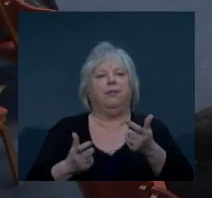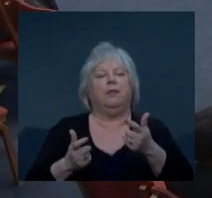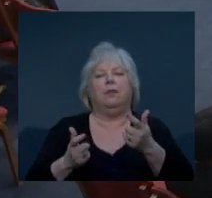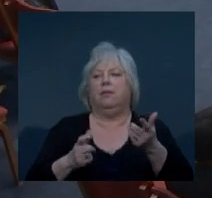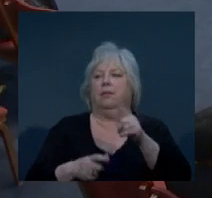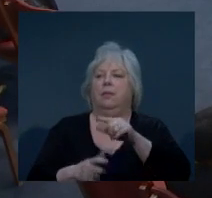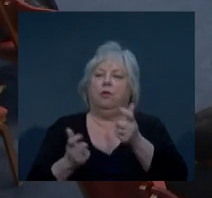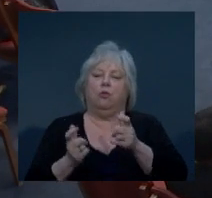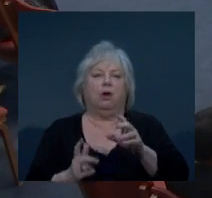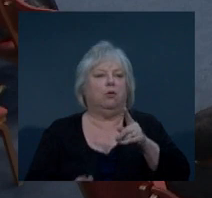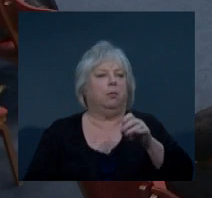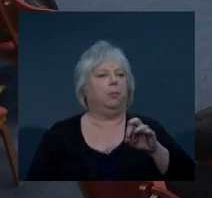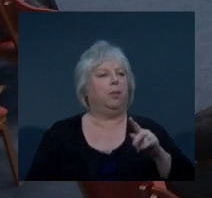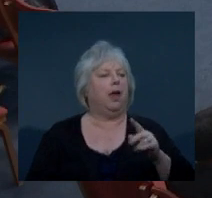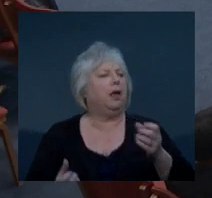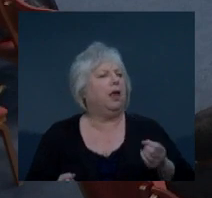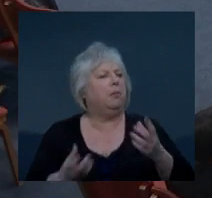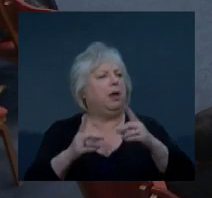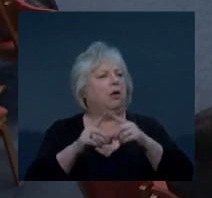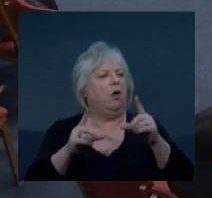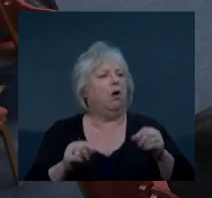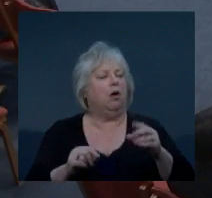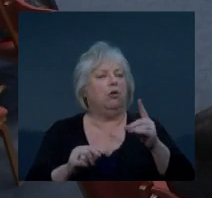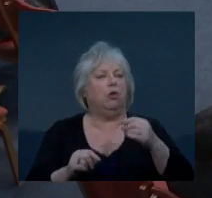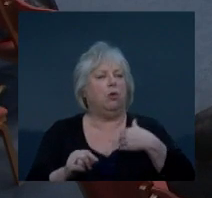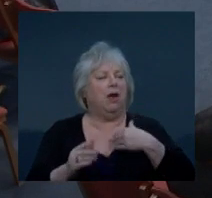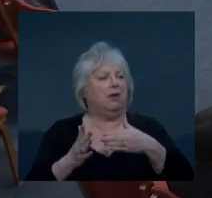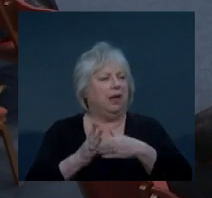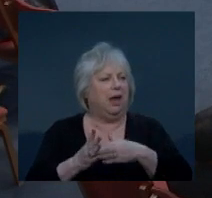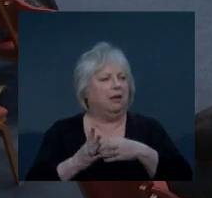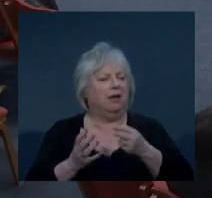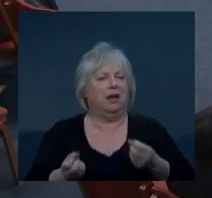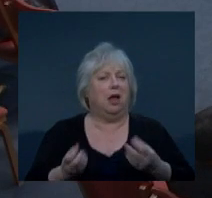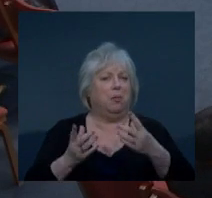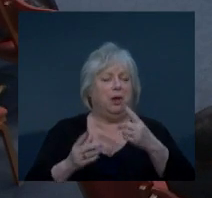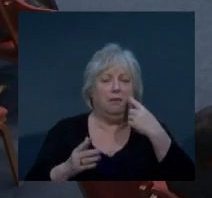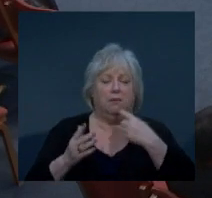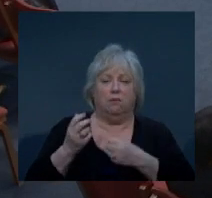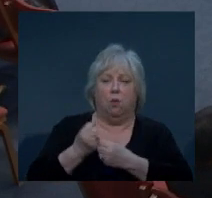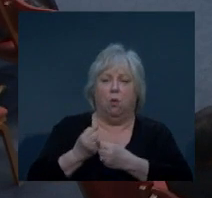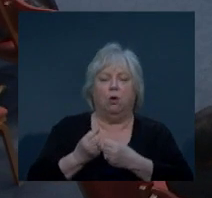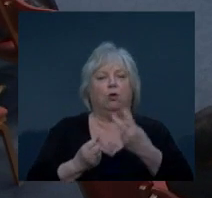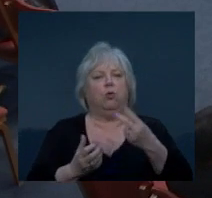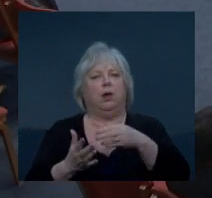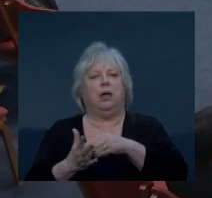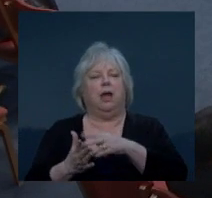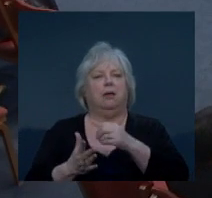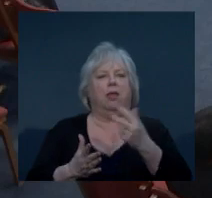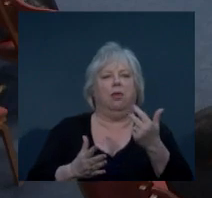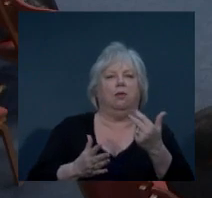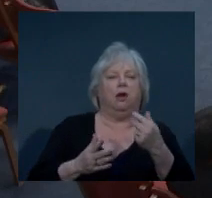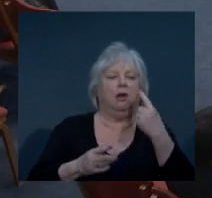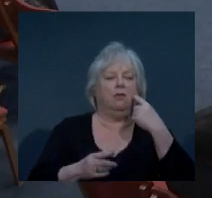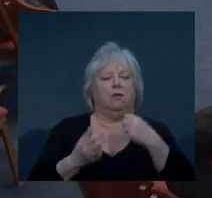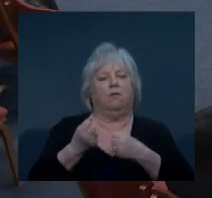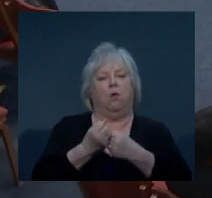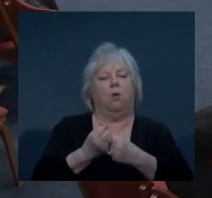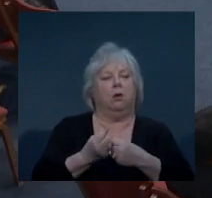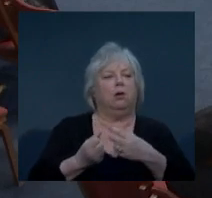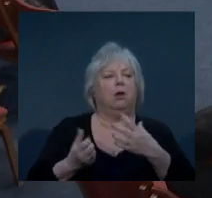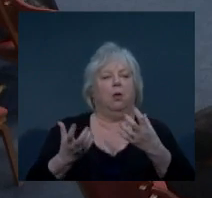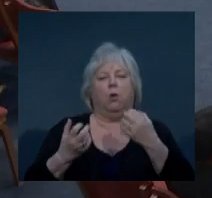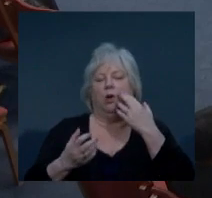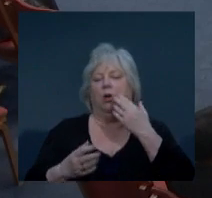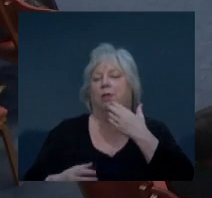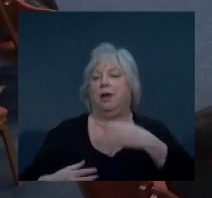Yes, thank you, Mayor. How many cards do you have against and how many for? 2 against and 13 for. That's what I